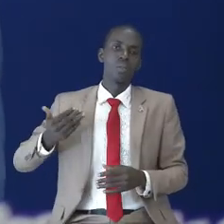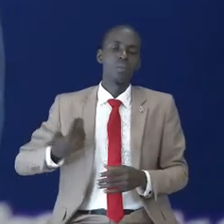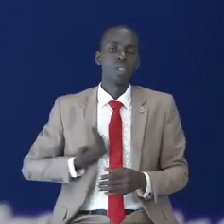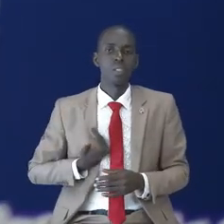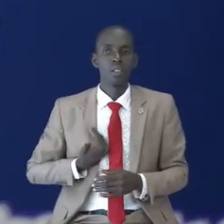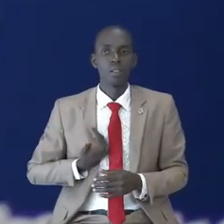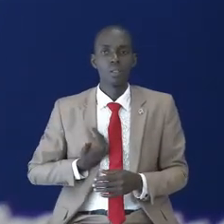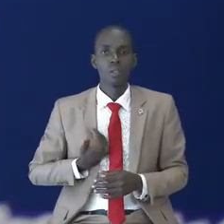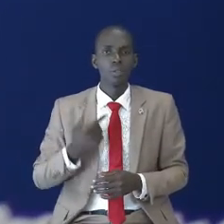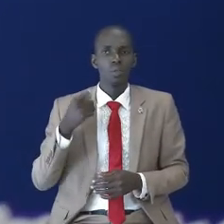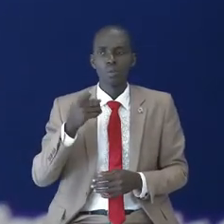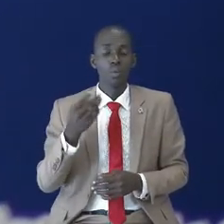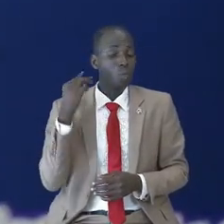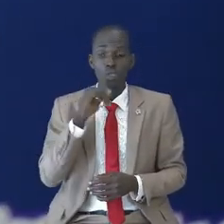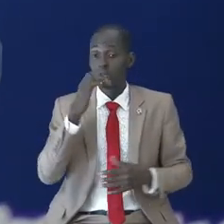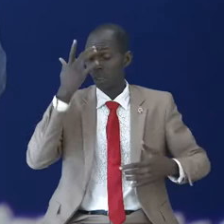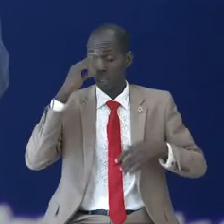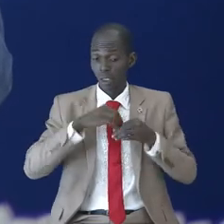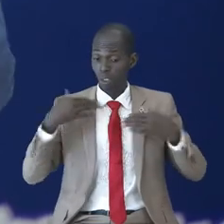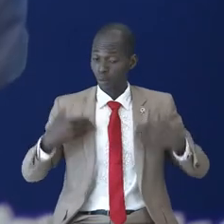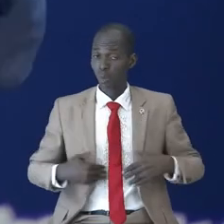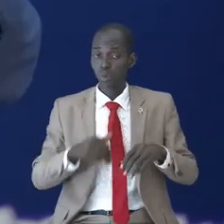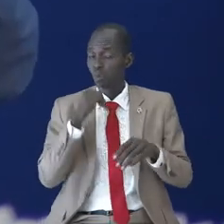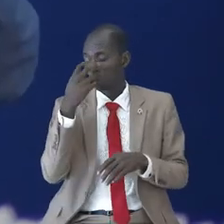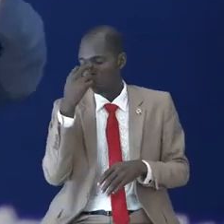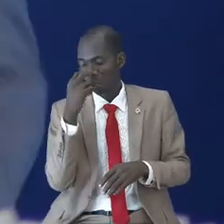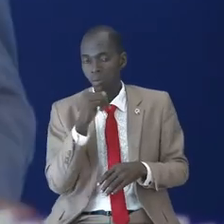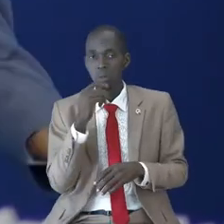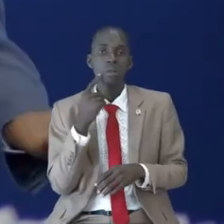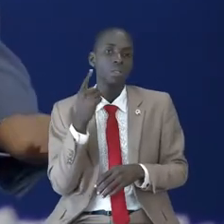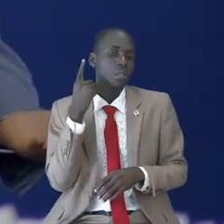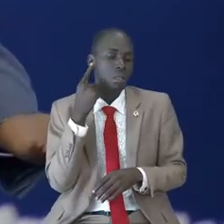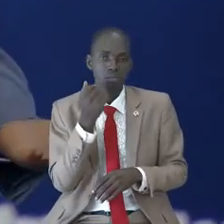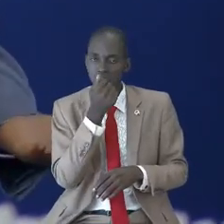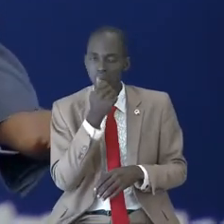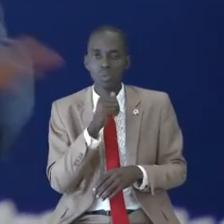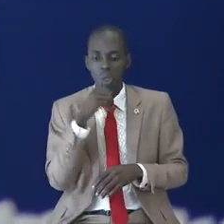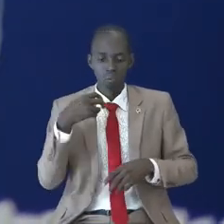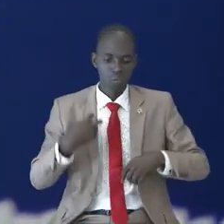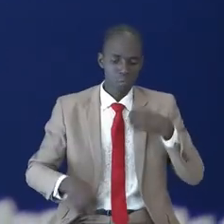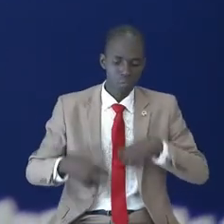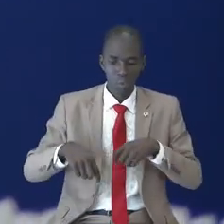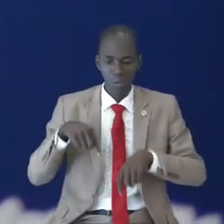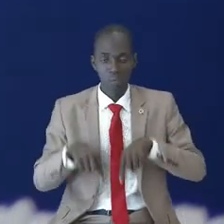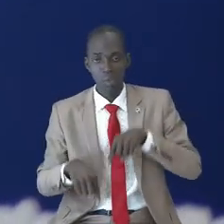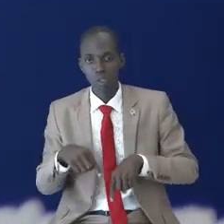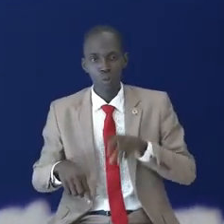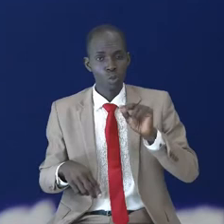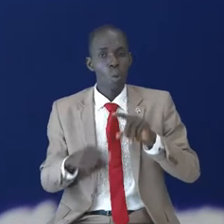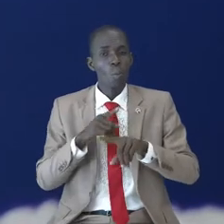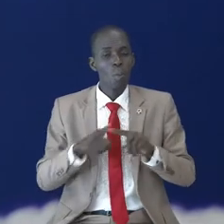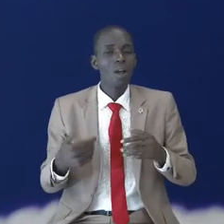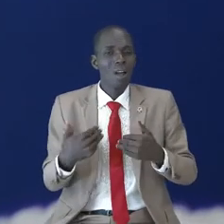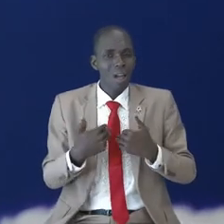He wasn't sick in the body, he wasn't blind, he wasn't deaf, he wasn't paralyzed, but he had